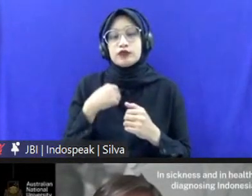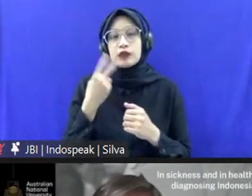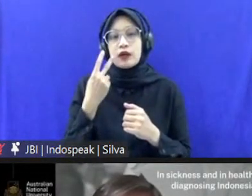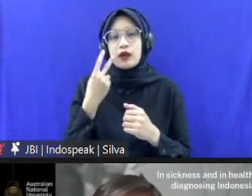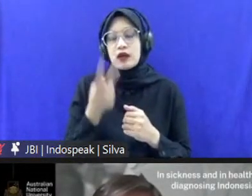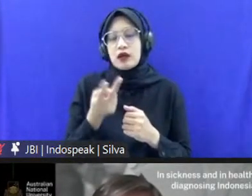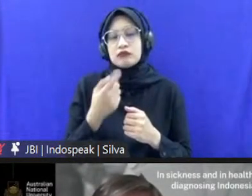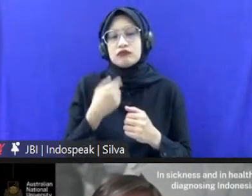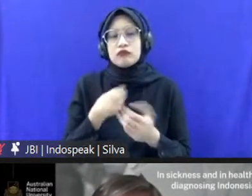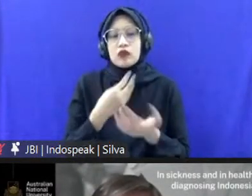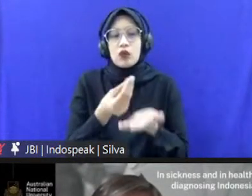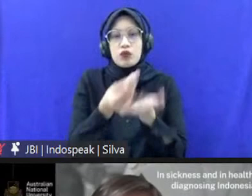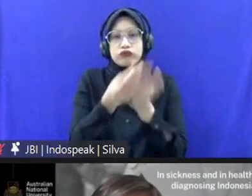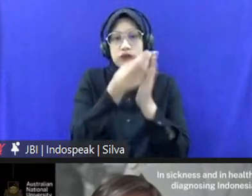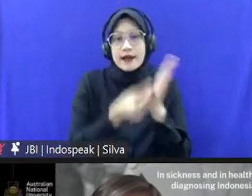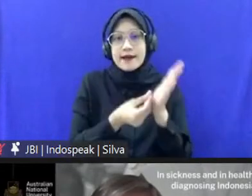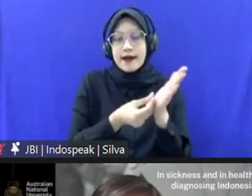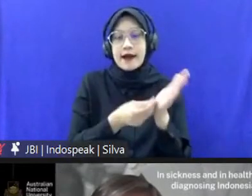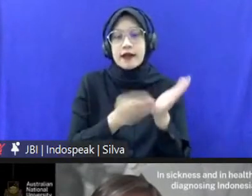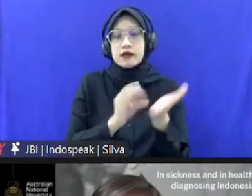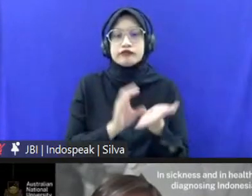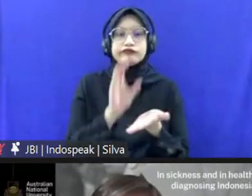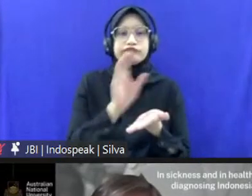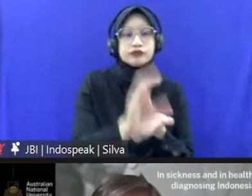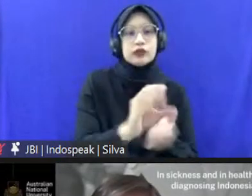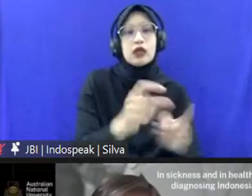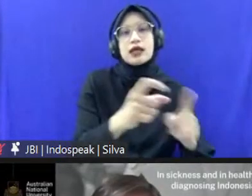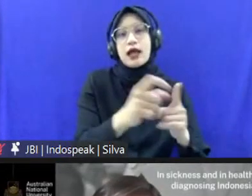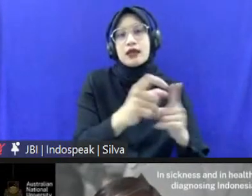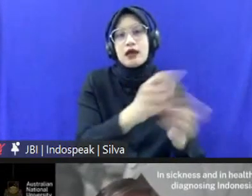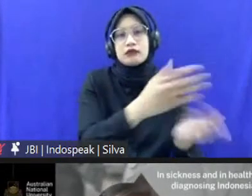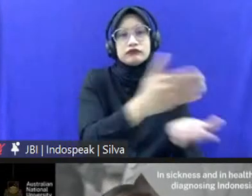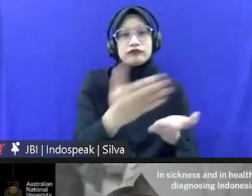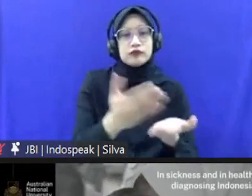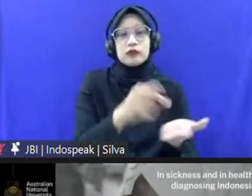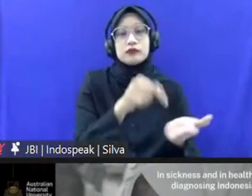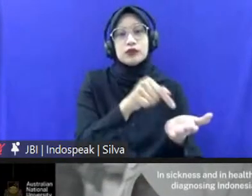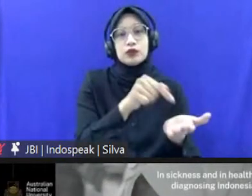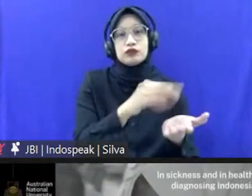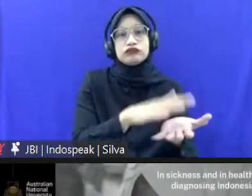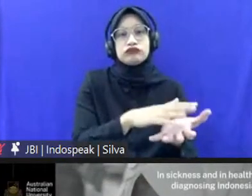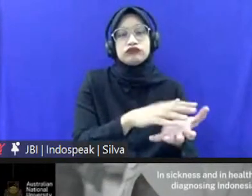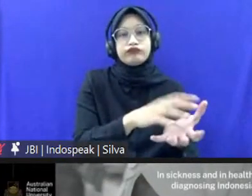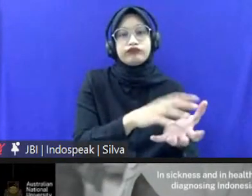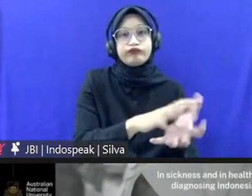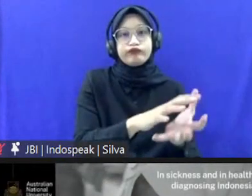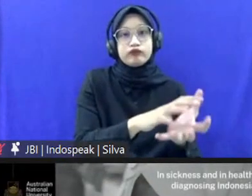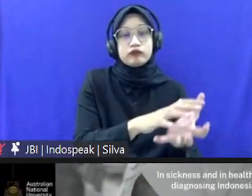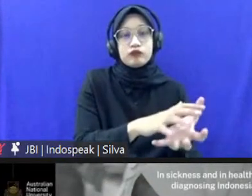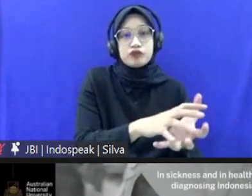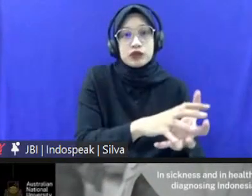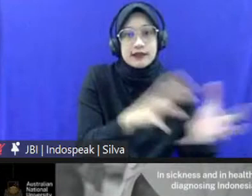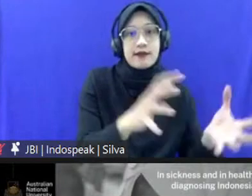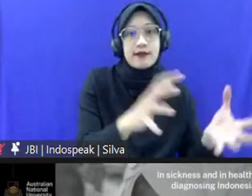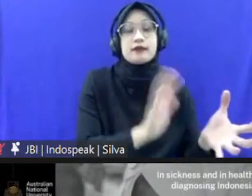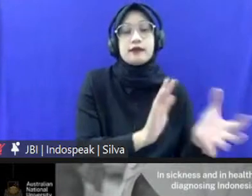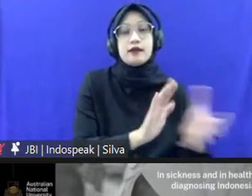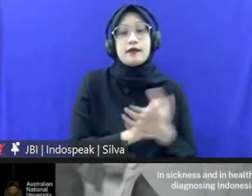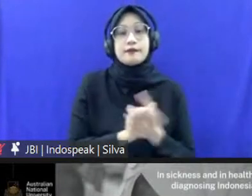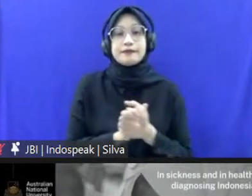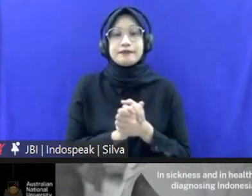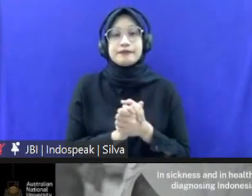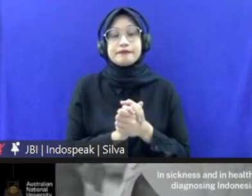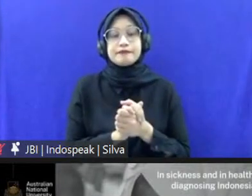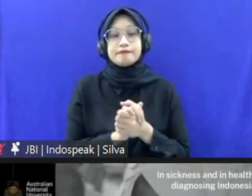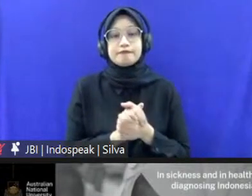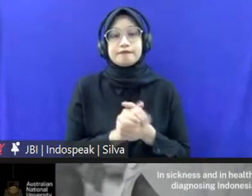data structures improvement and the others. So that's my impression. So I don't know whether probably Irma would